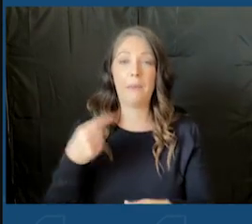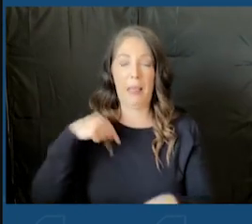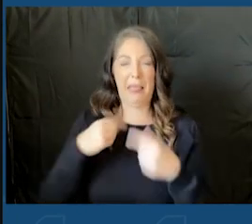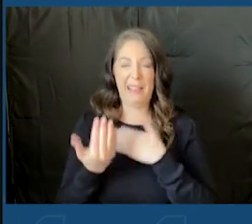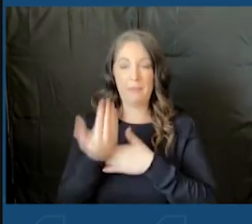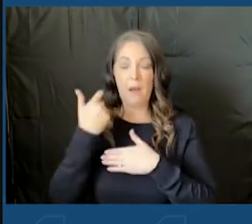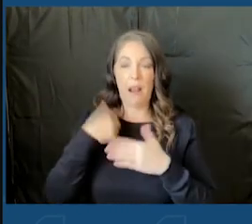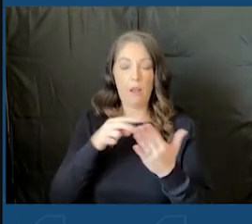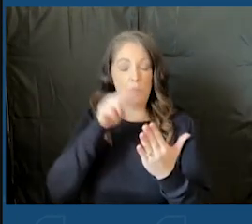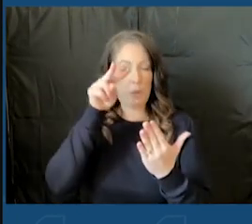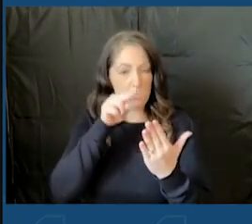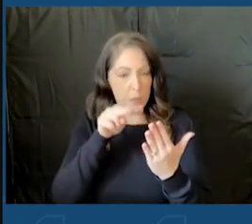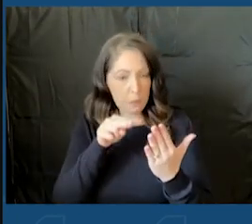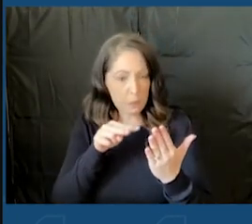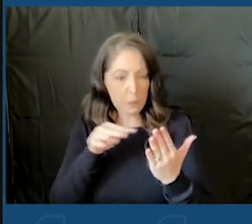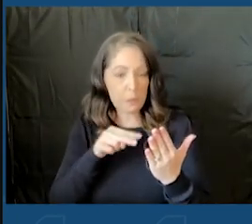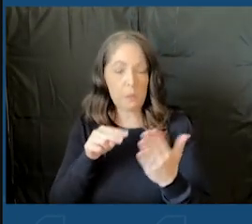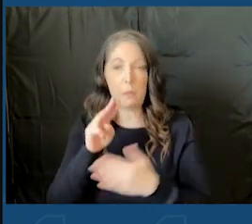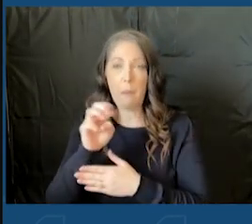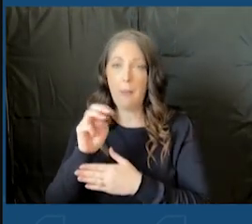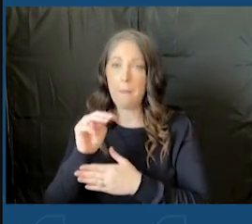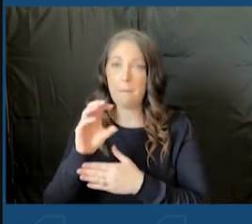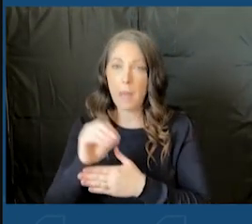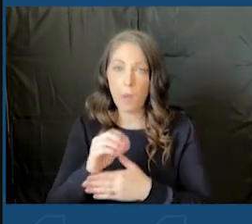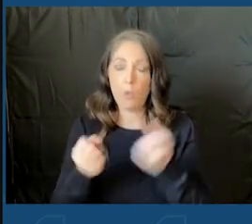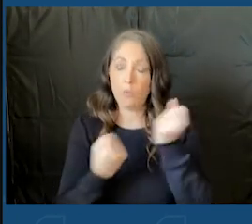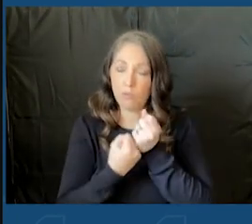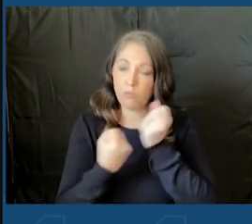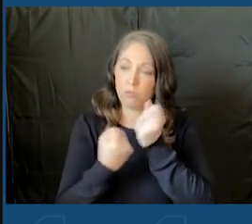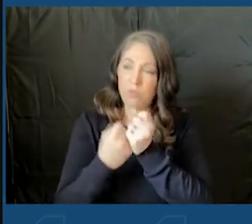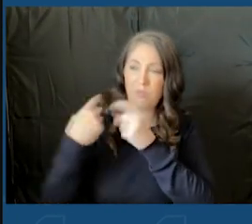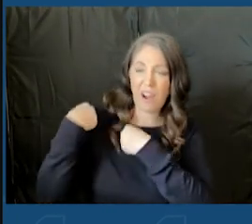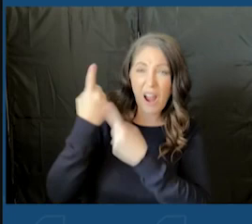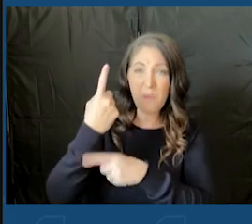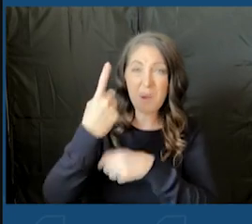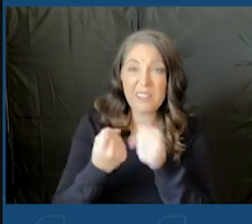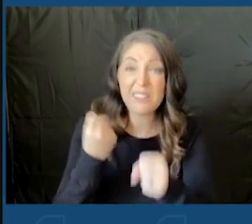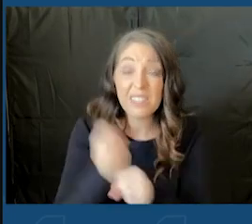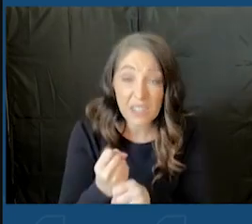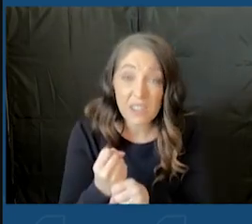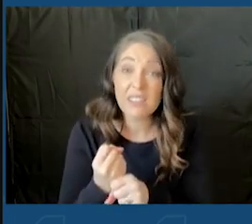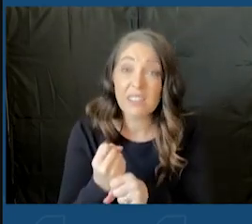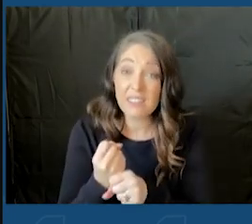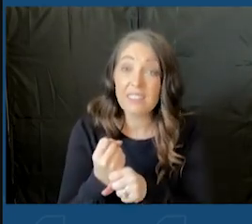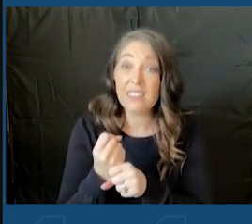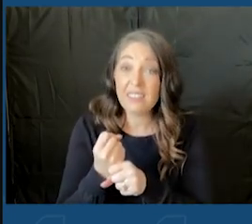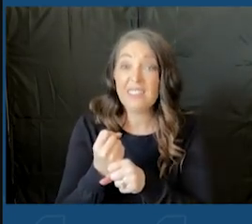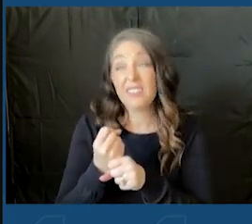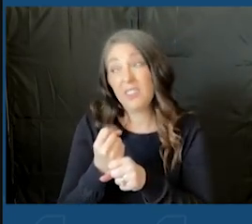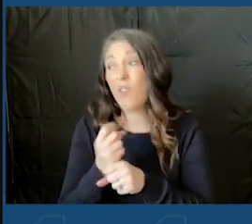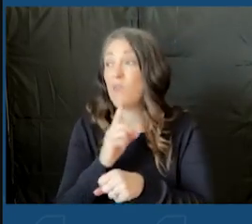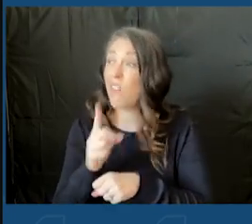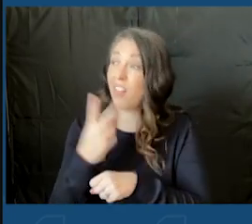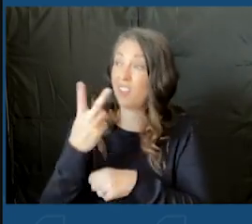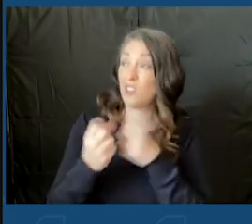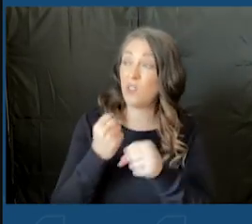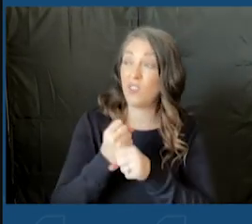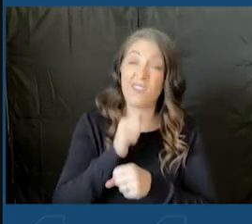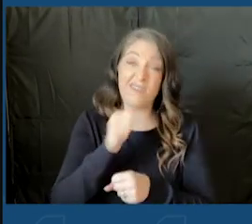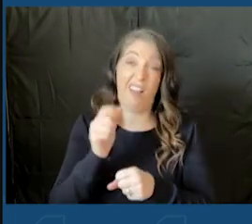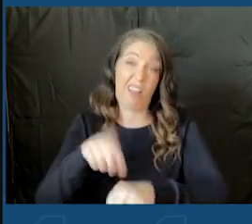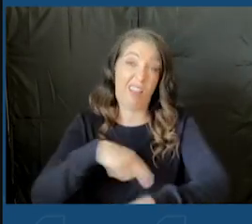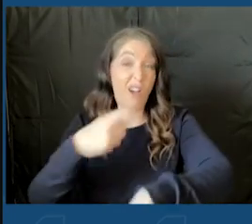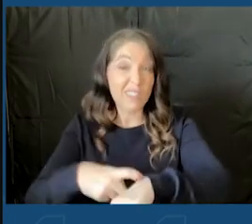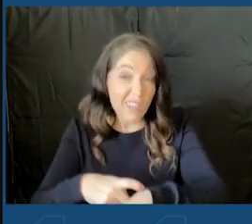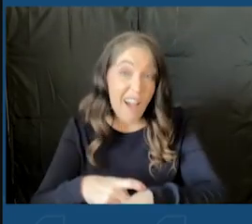bill memos of support going back over a year ago. And in some ways, 2 years is really not that long on environmental legislation.